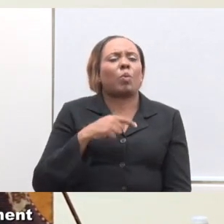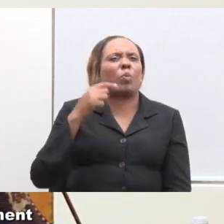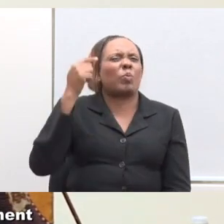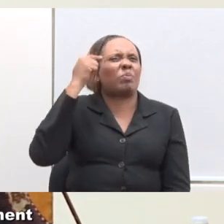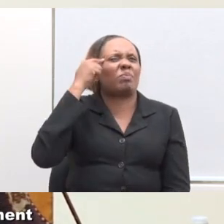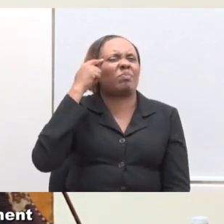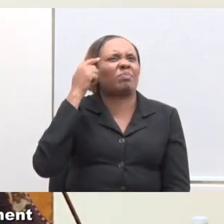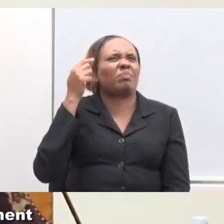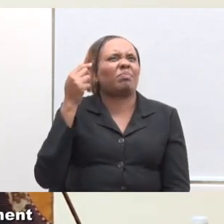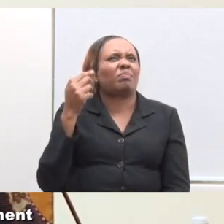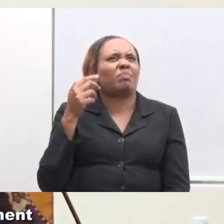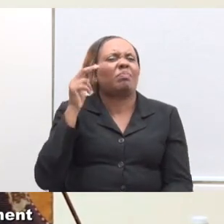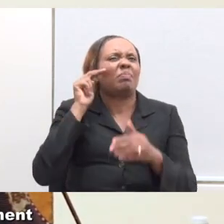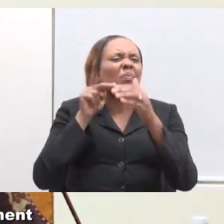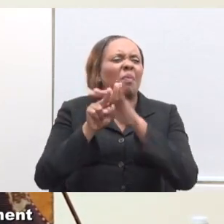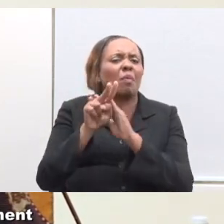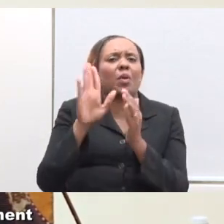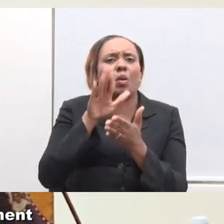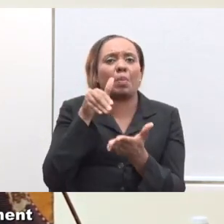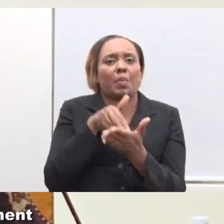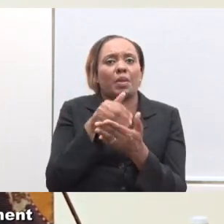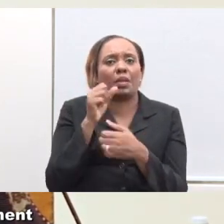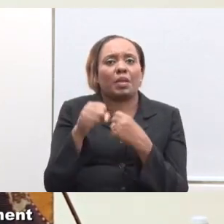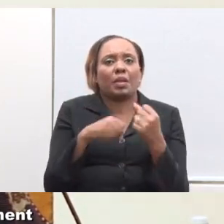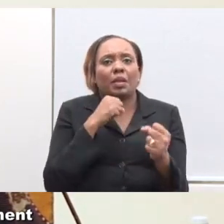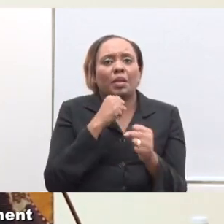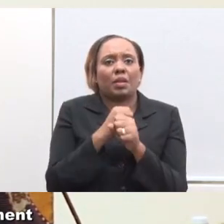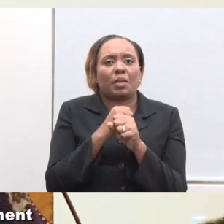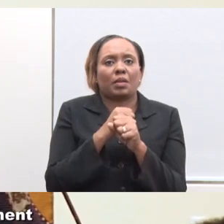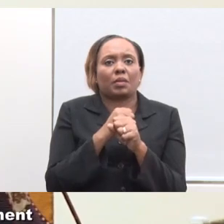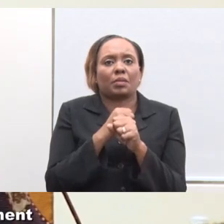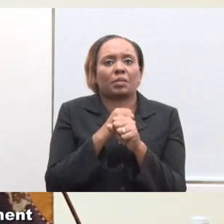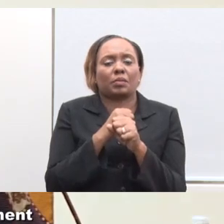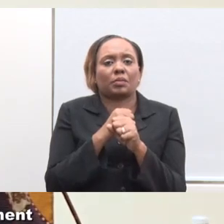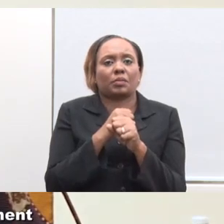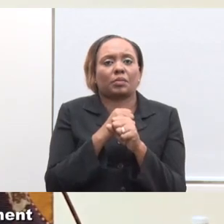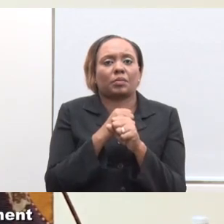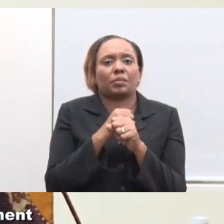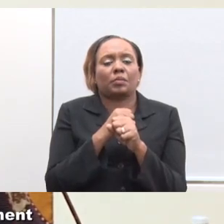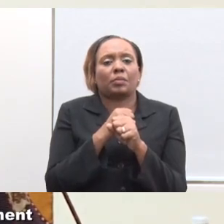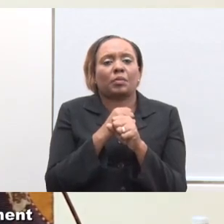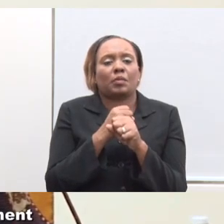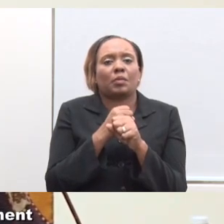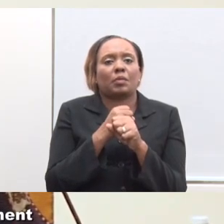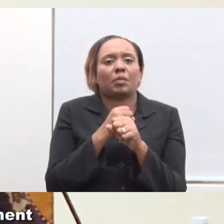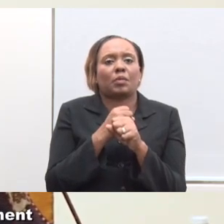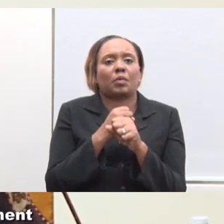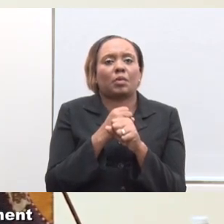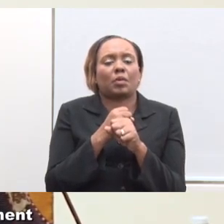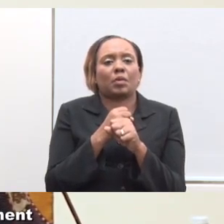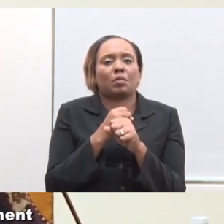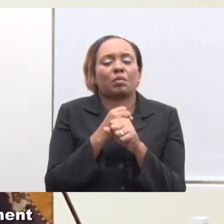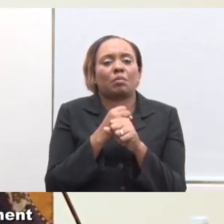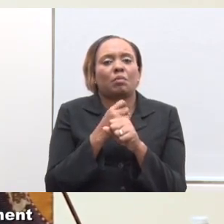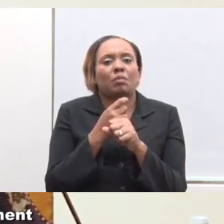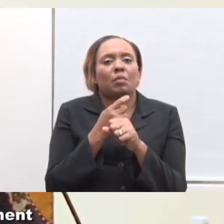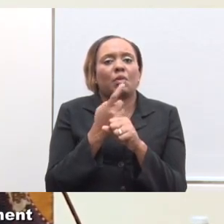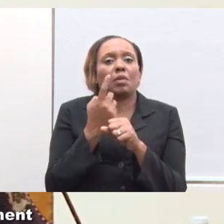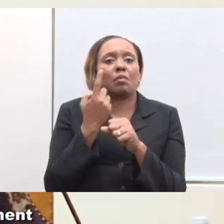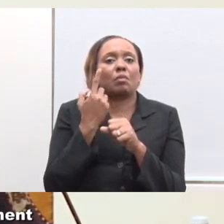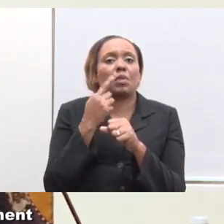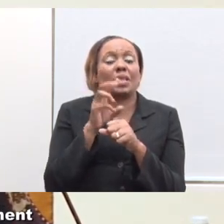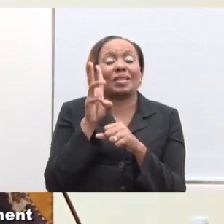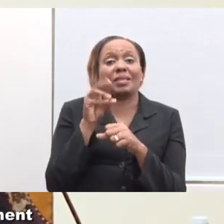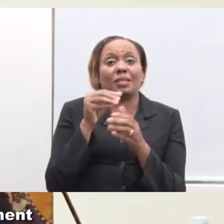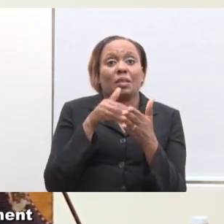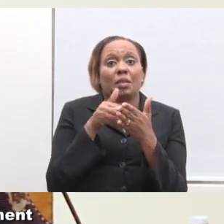how we manage the pandemic, with how and where it goes in the next few days or weeks, that the $60